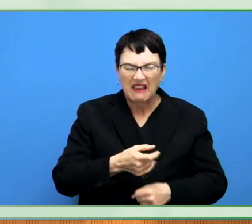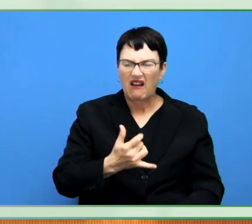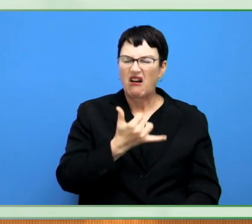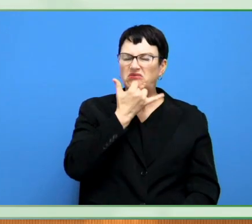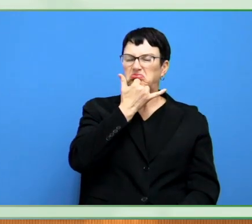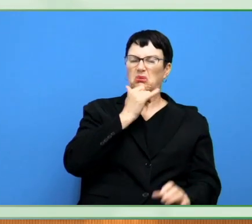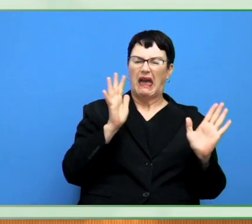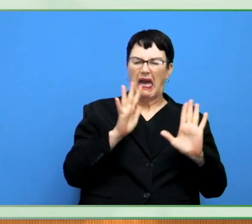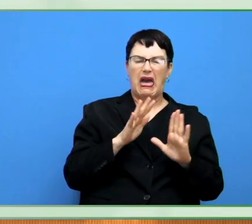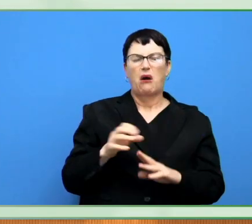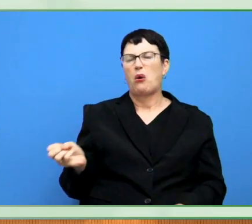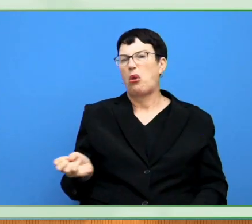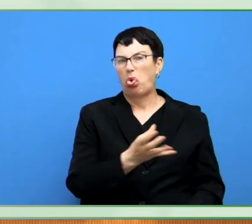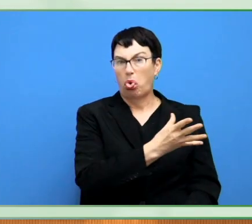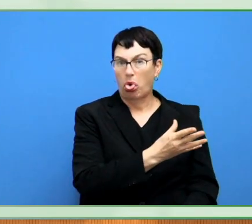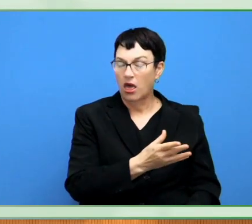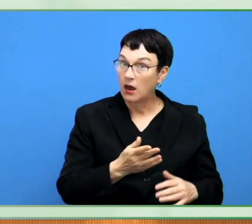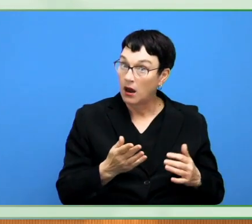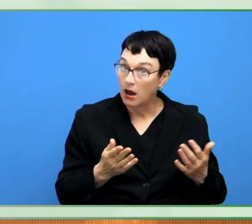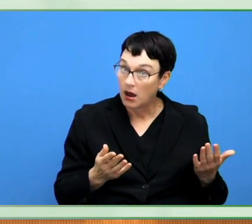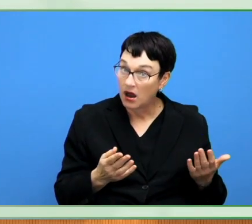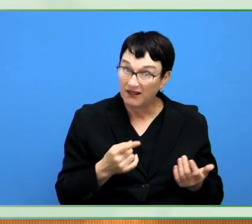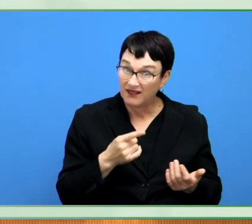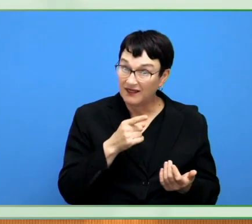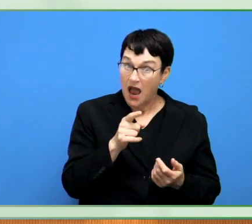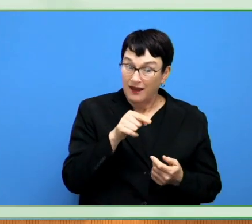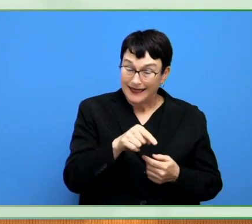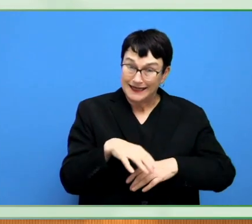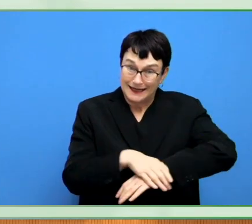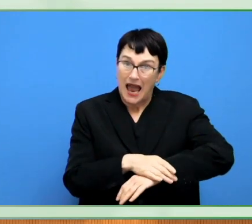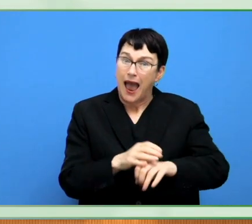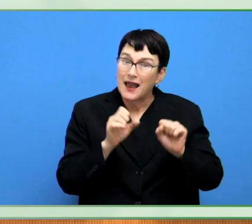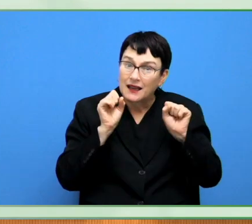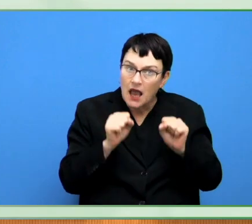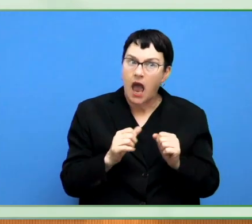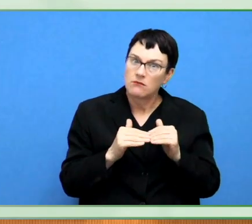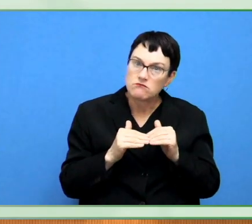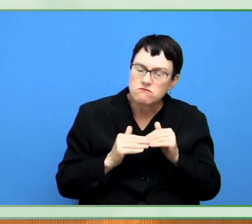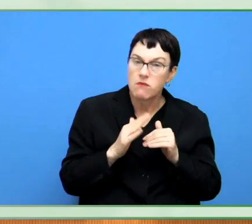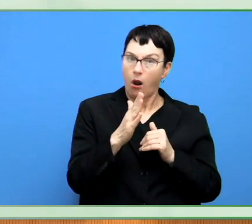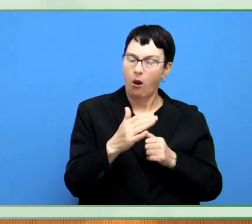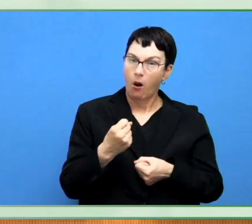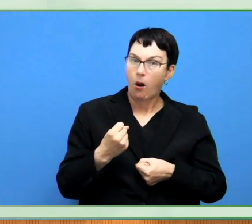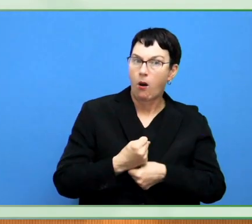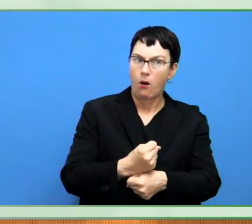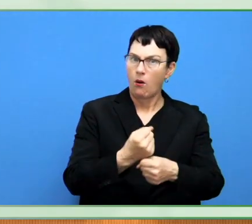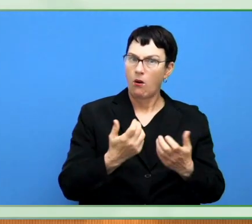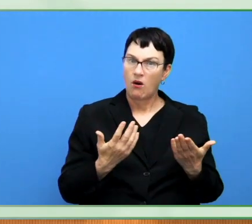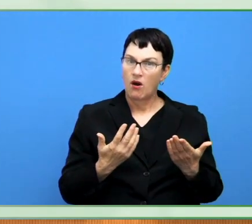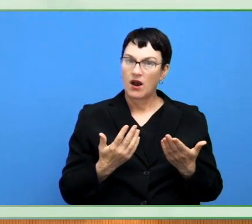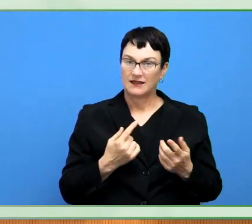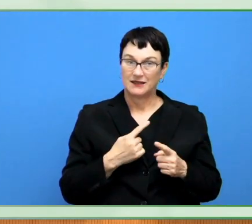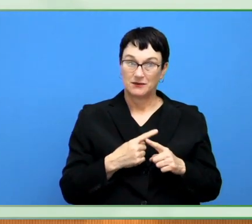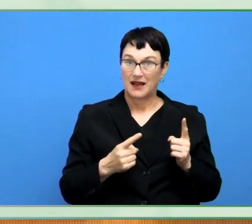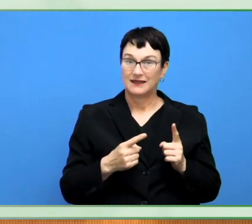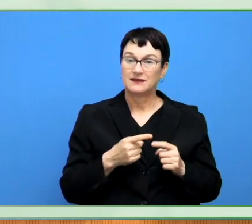though they retain years and years of use to them. And they simply cannot be reused in the United States due